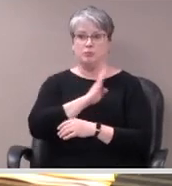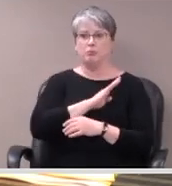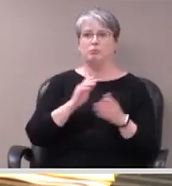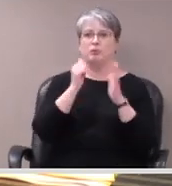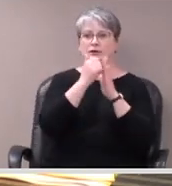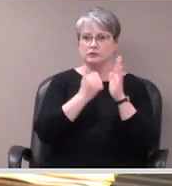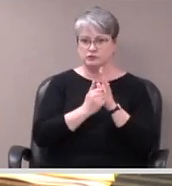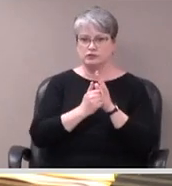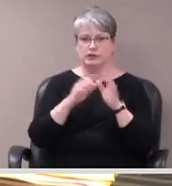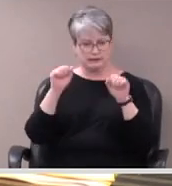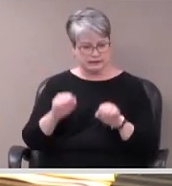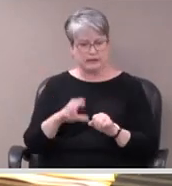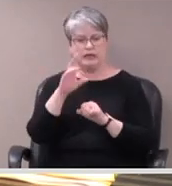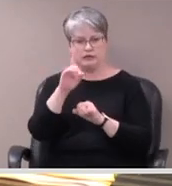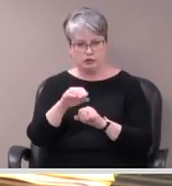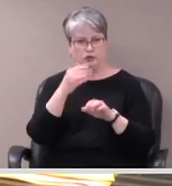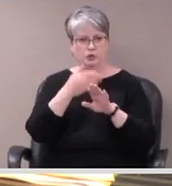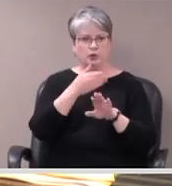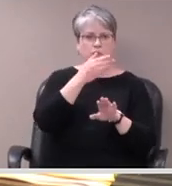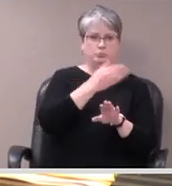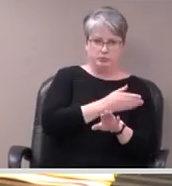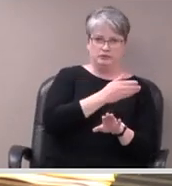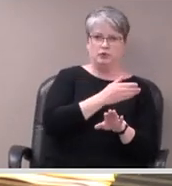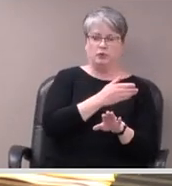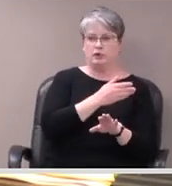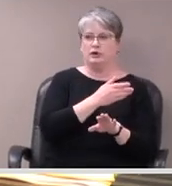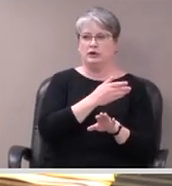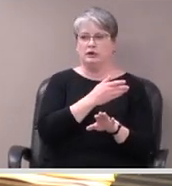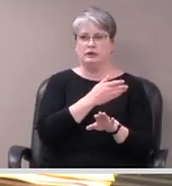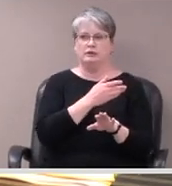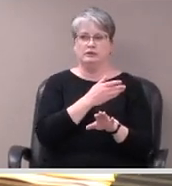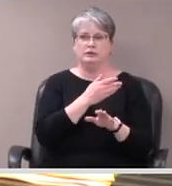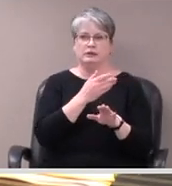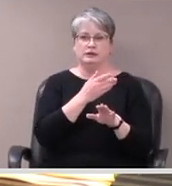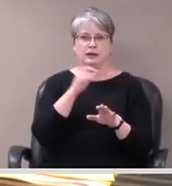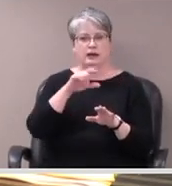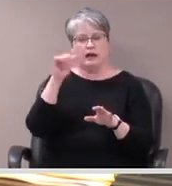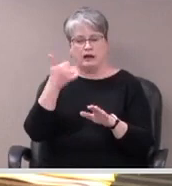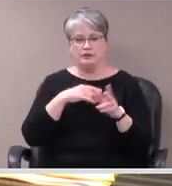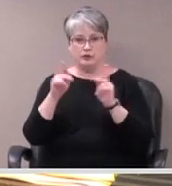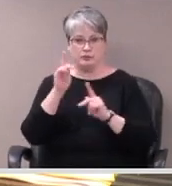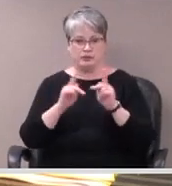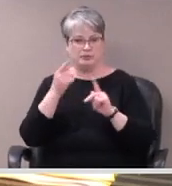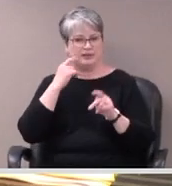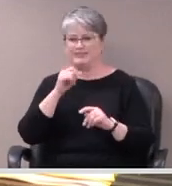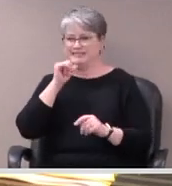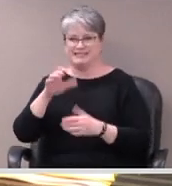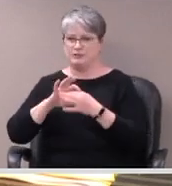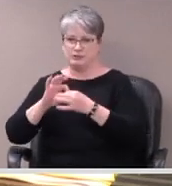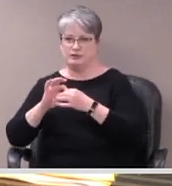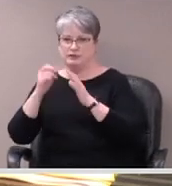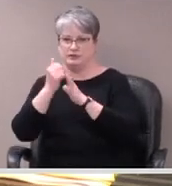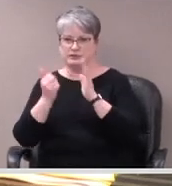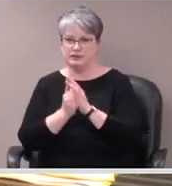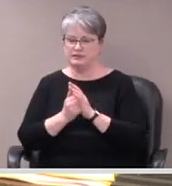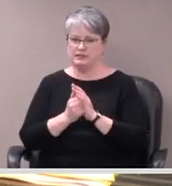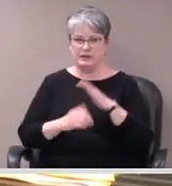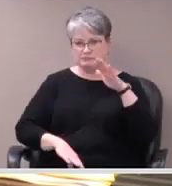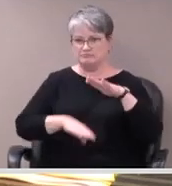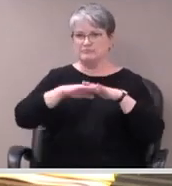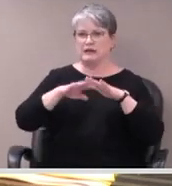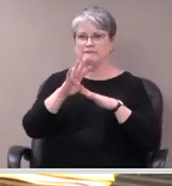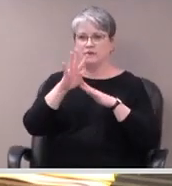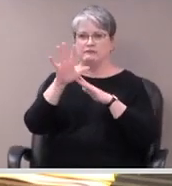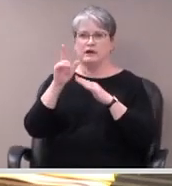be permitted to do so prior to persons speaking regarding non-agenda items. A maximum of 45 minutes shall be allocated